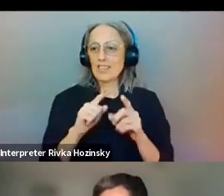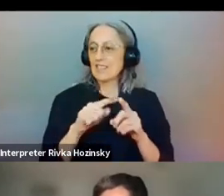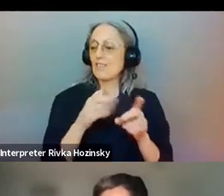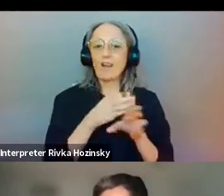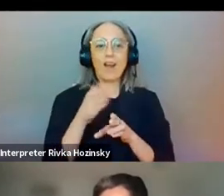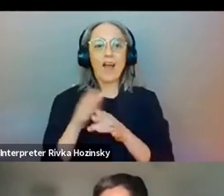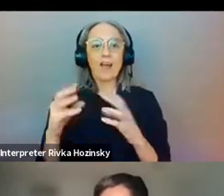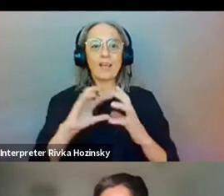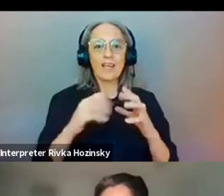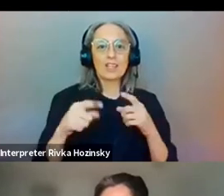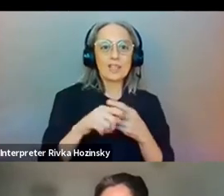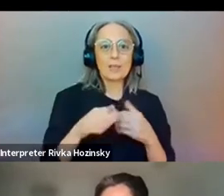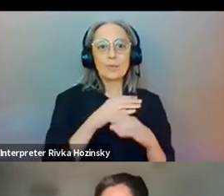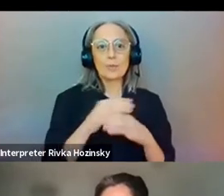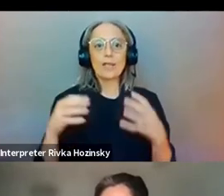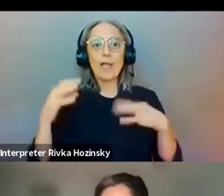between capitalism,